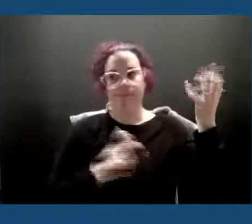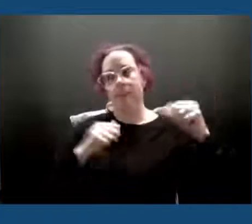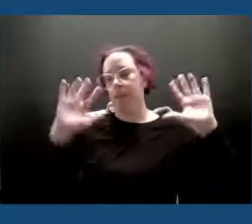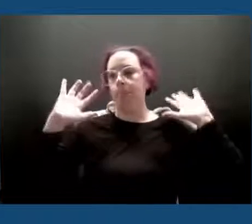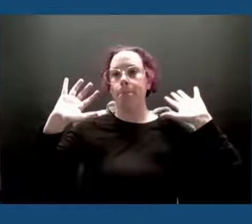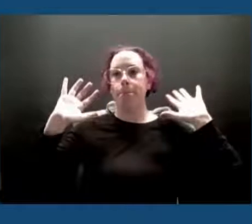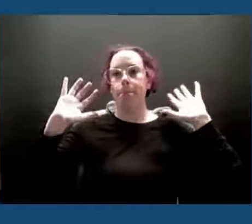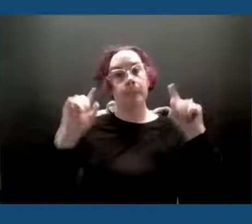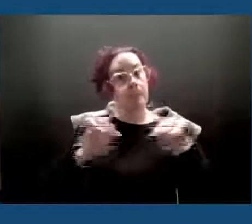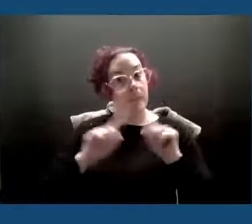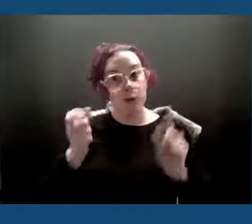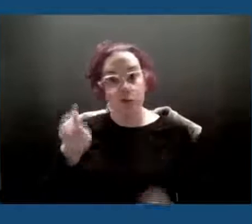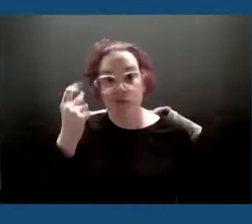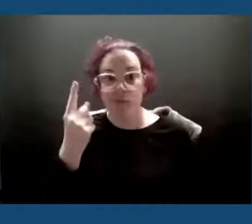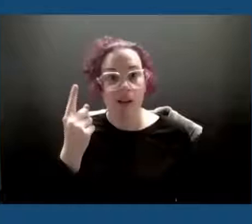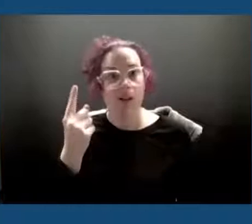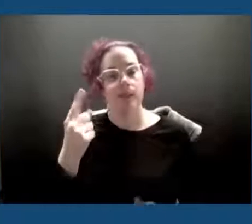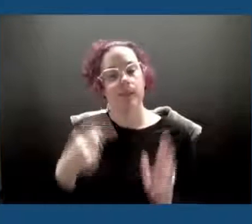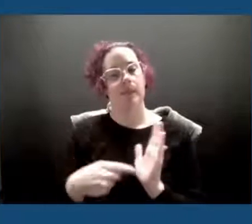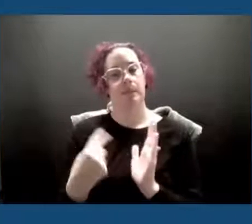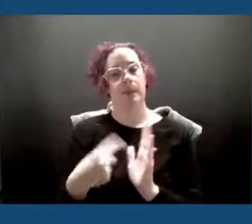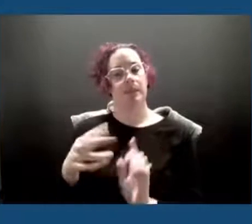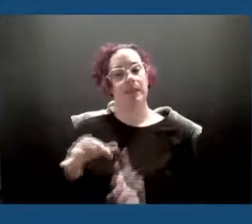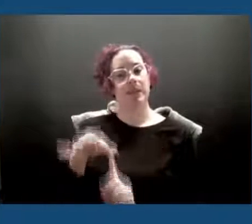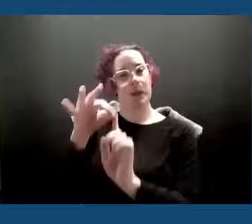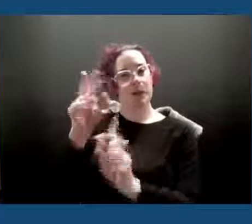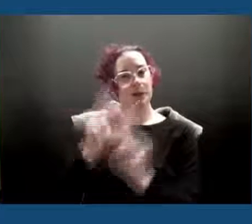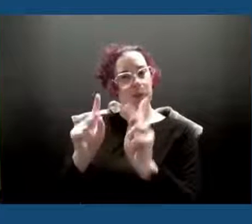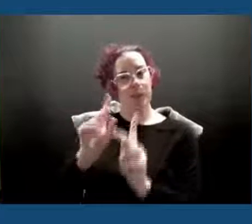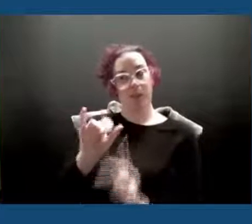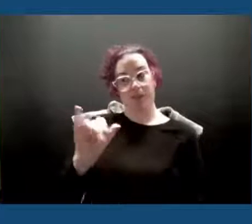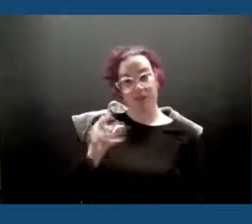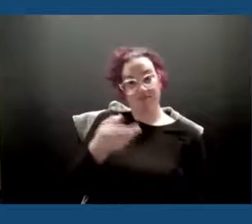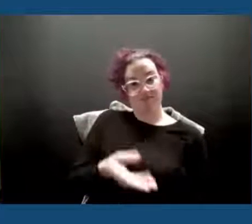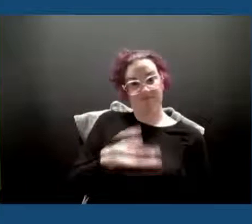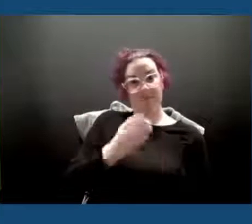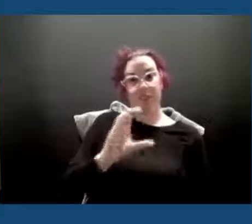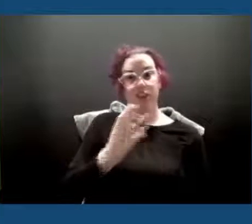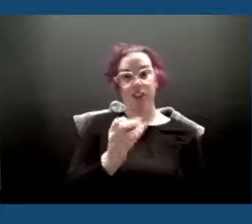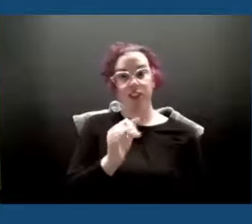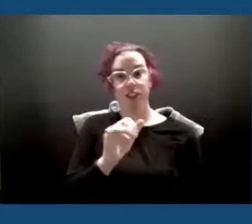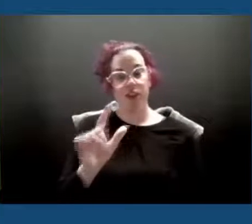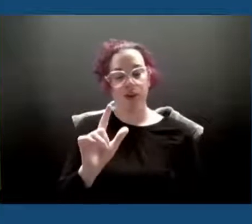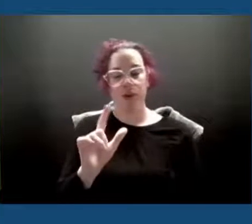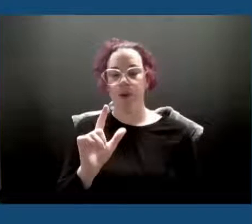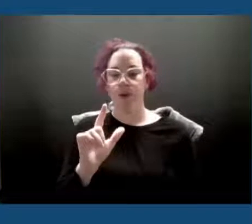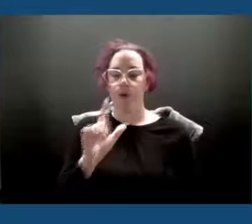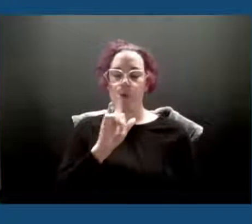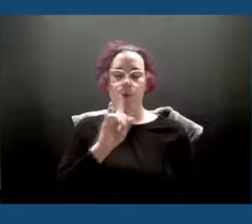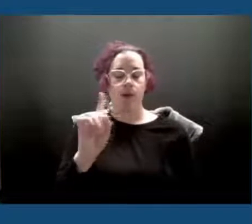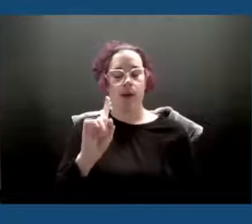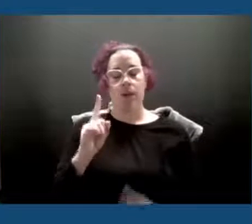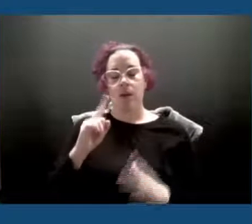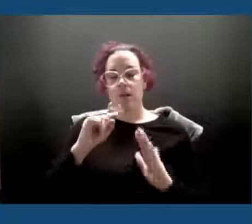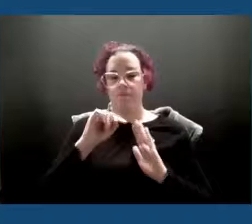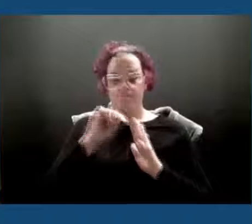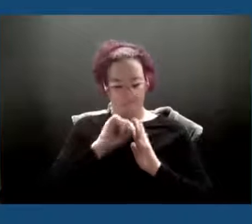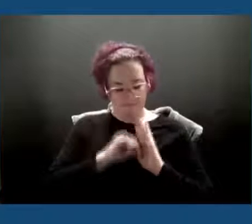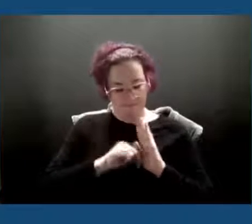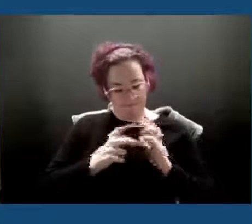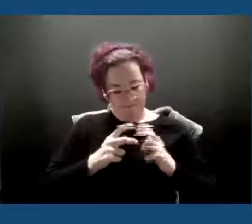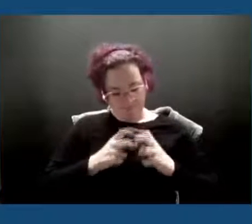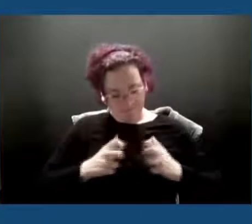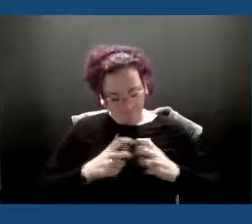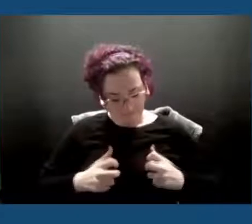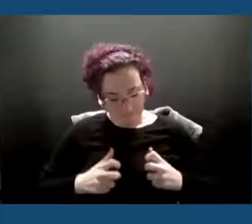But sometimes there's special people like Cheryl who go so deep within herself to find the strength